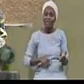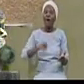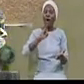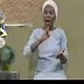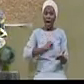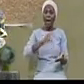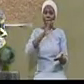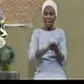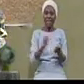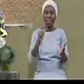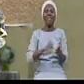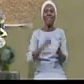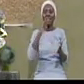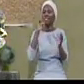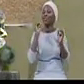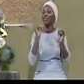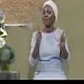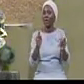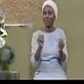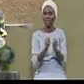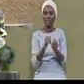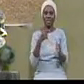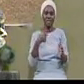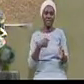Yes, Lord, I believe